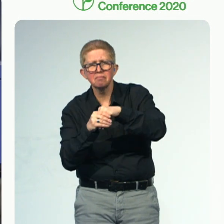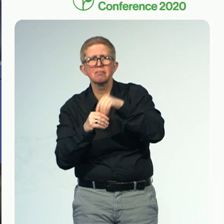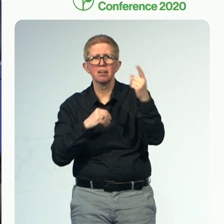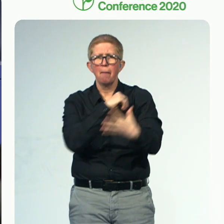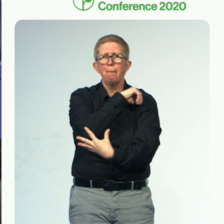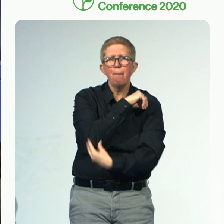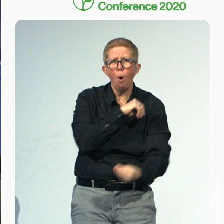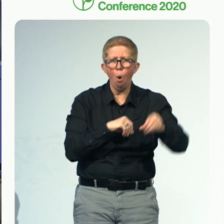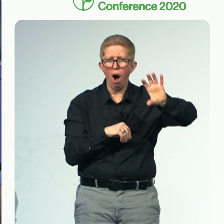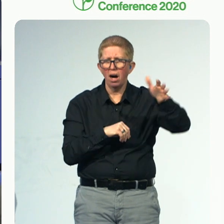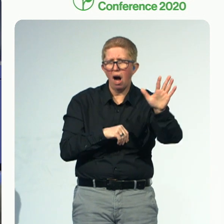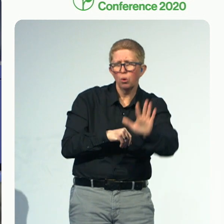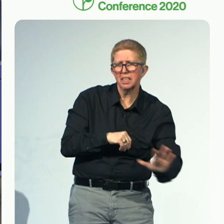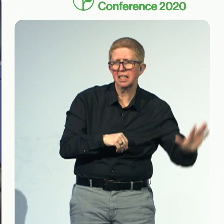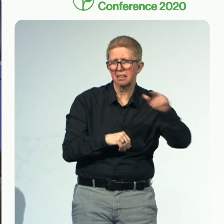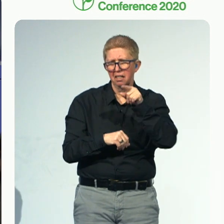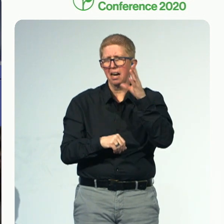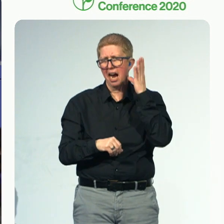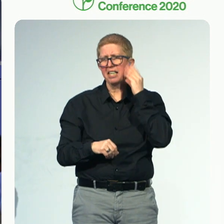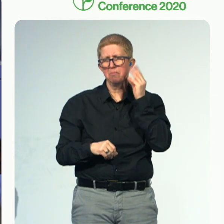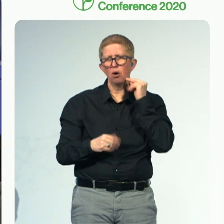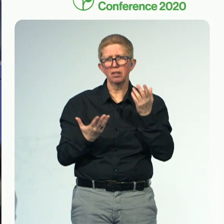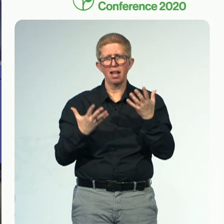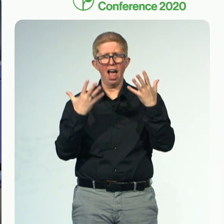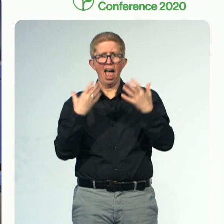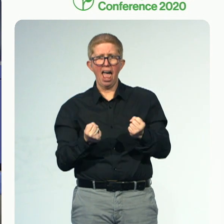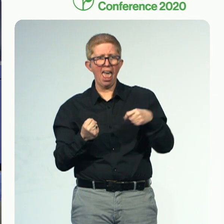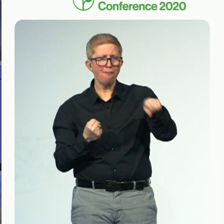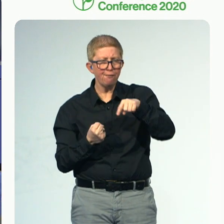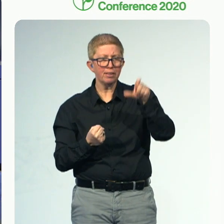learners who are blind. What is it that you want to add